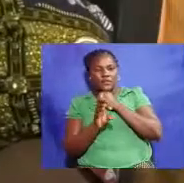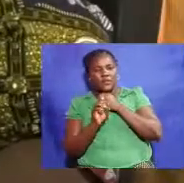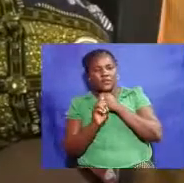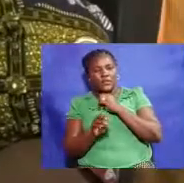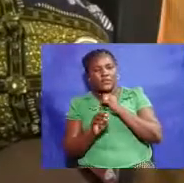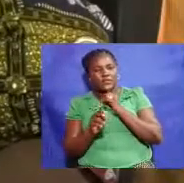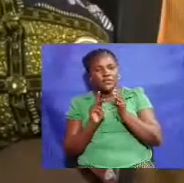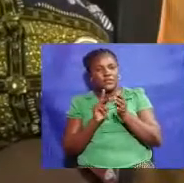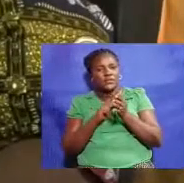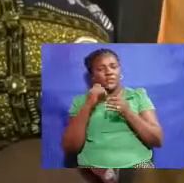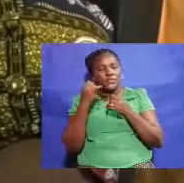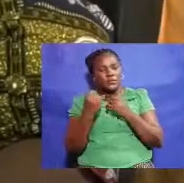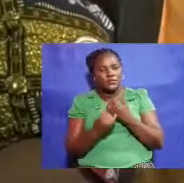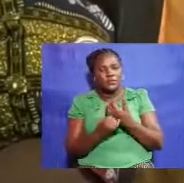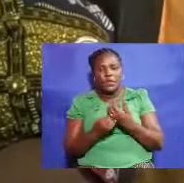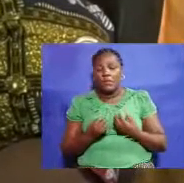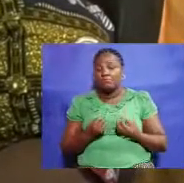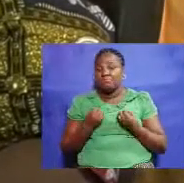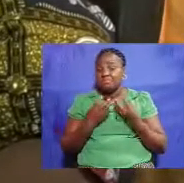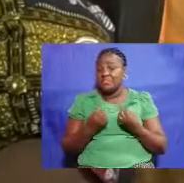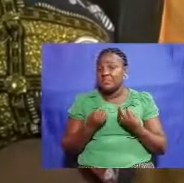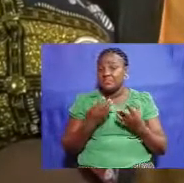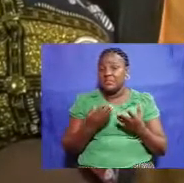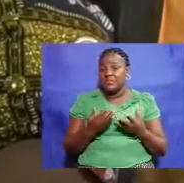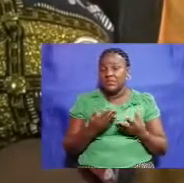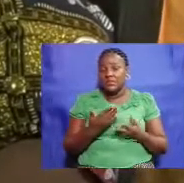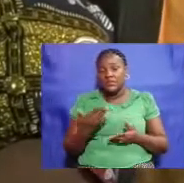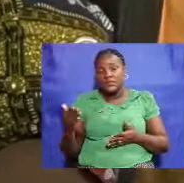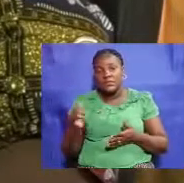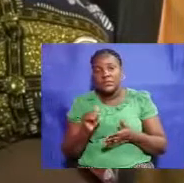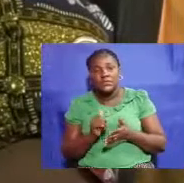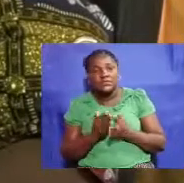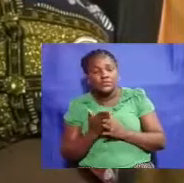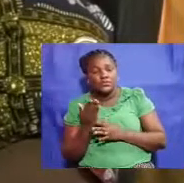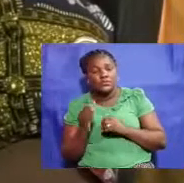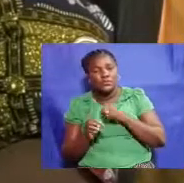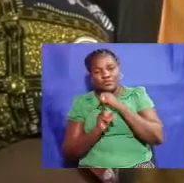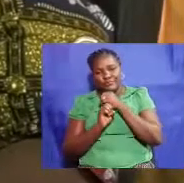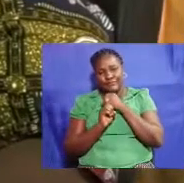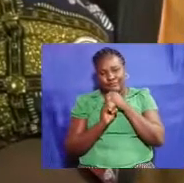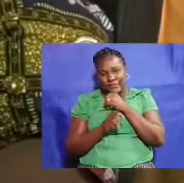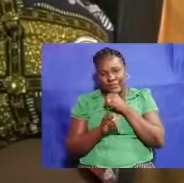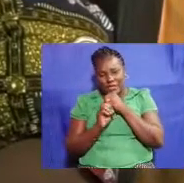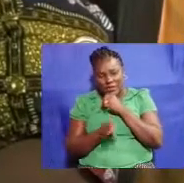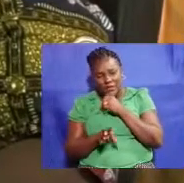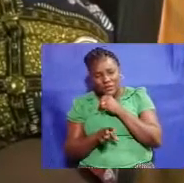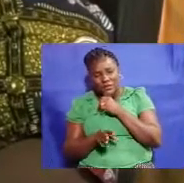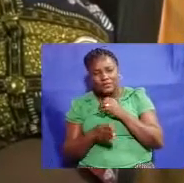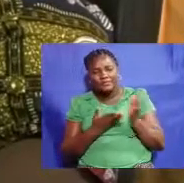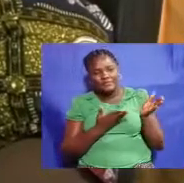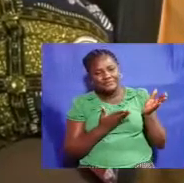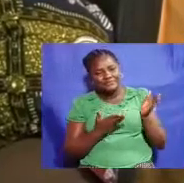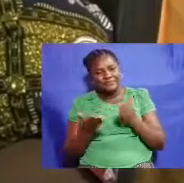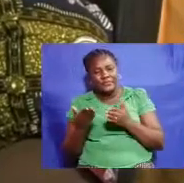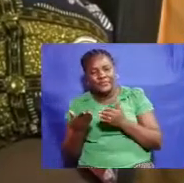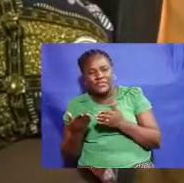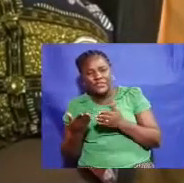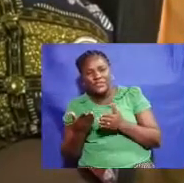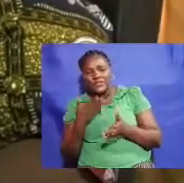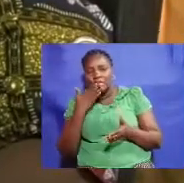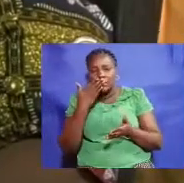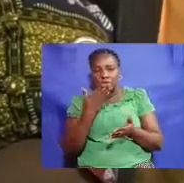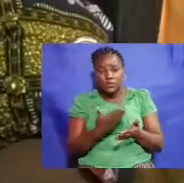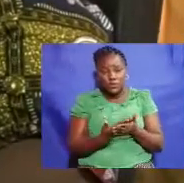of things H4P has done in respect to advocacy and disabilities, they've brought out the